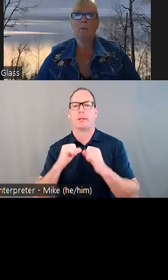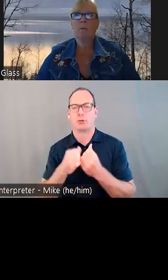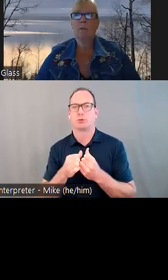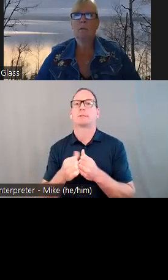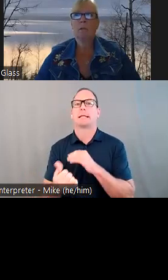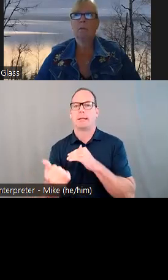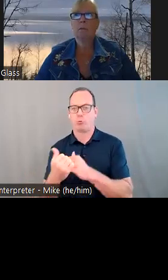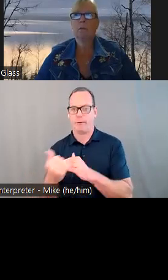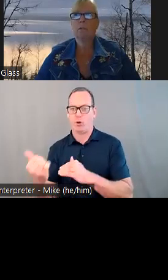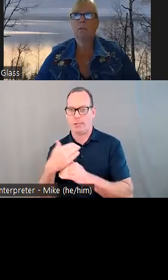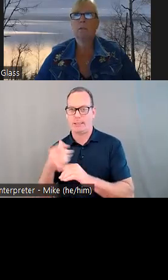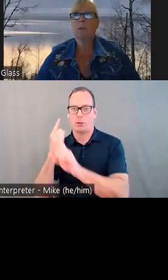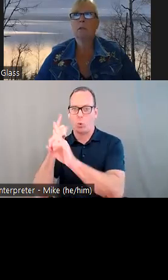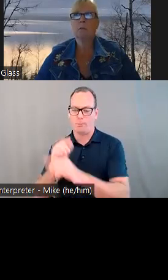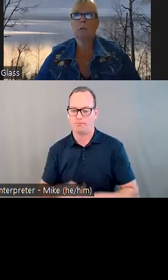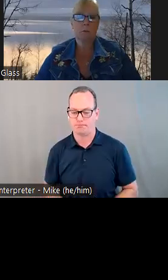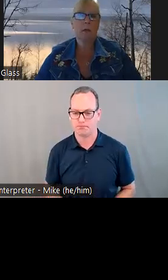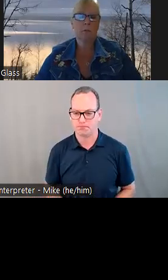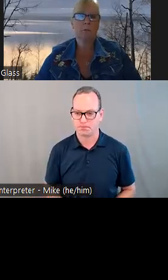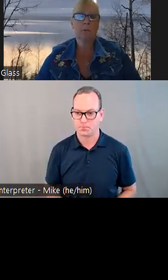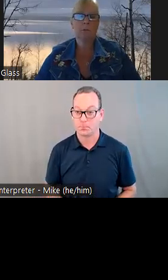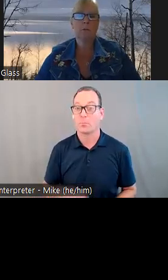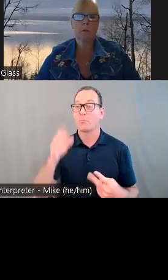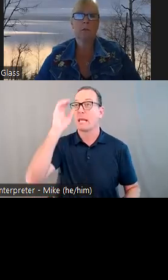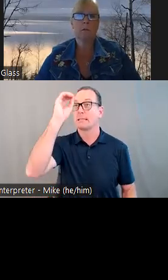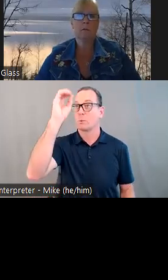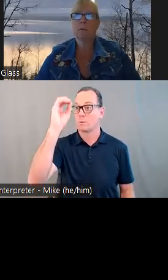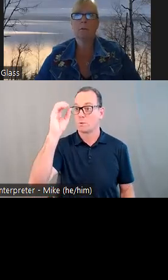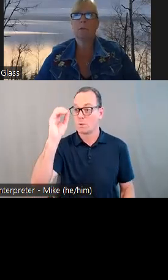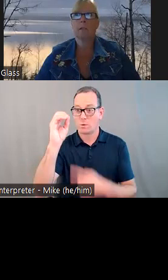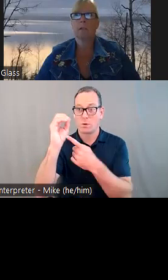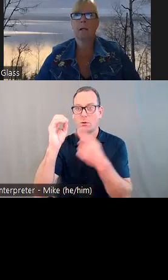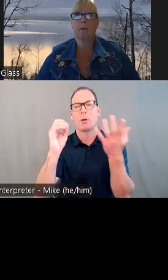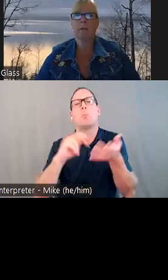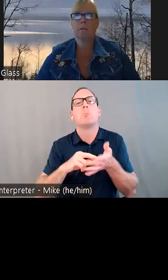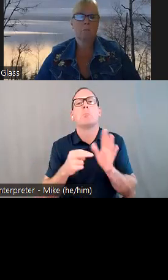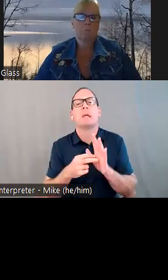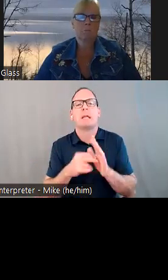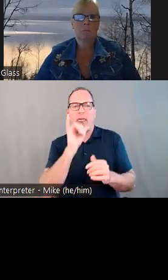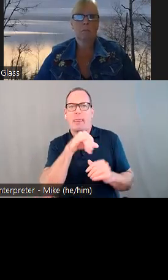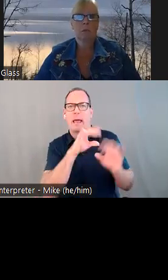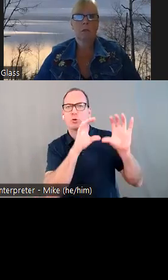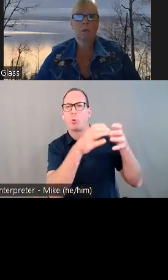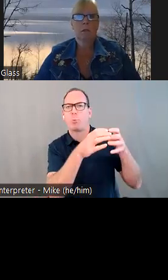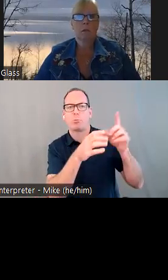And if you don't, if there's zeros here, it just means you don't have referrals recorded for those particular categories.